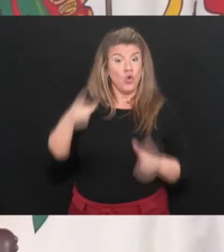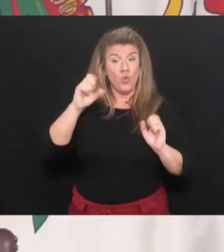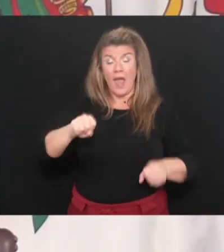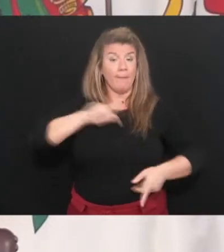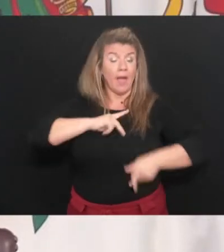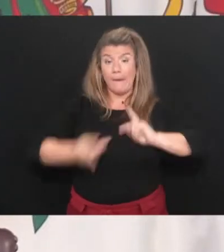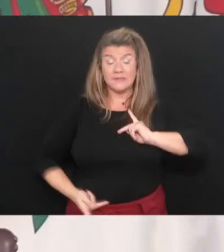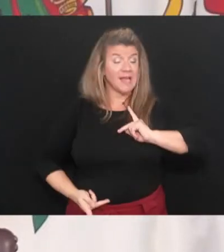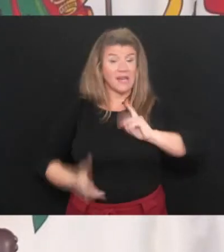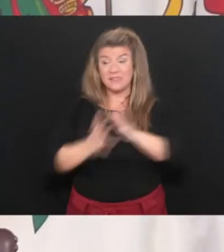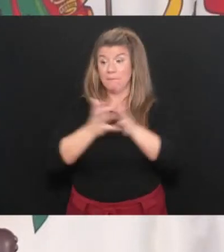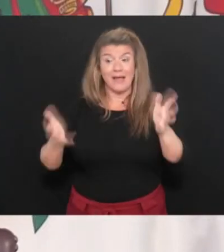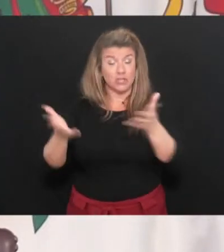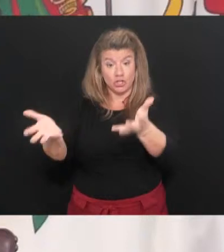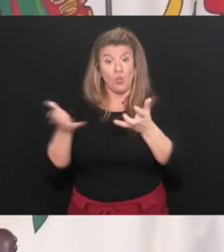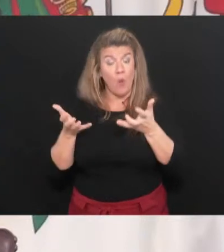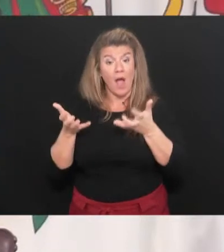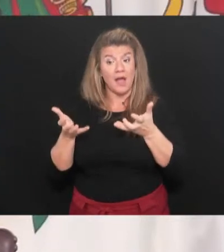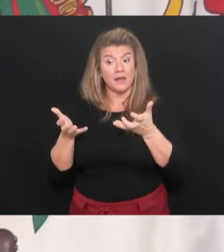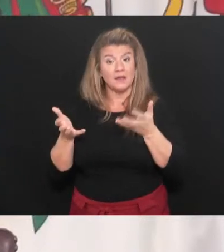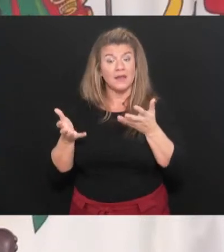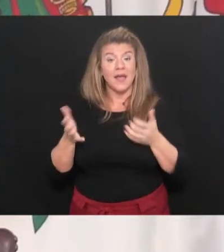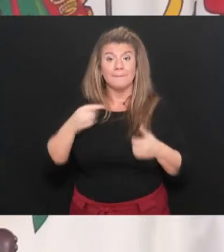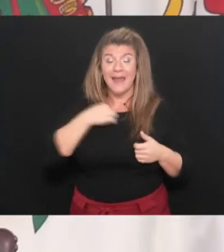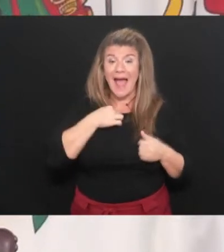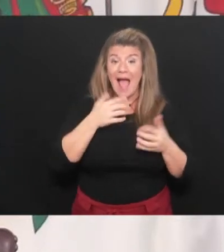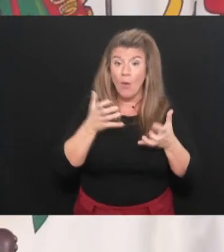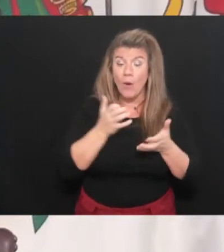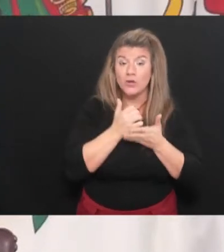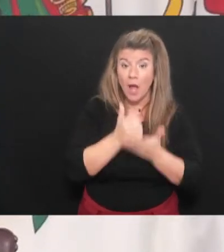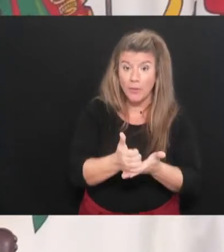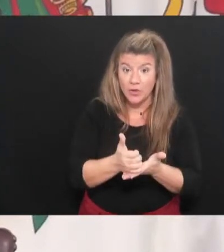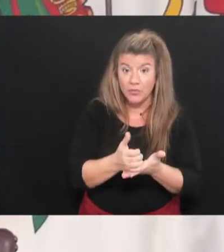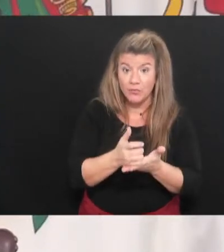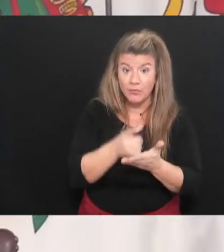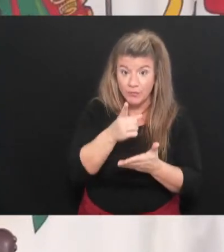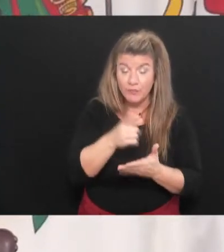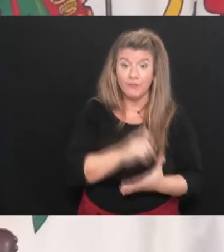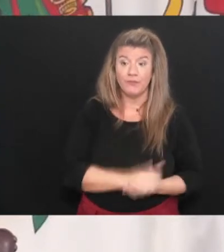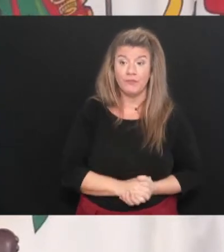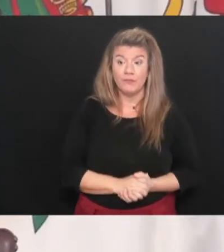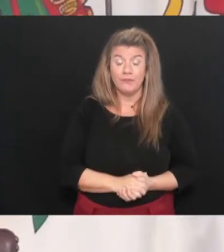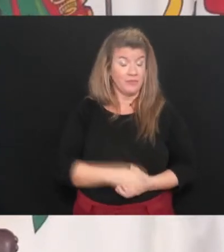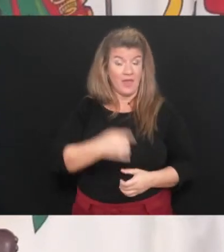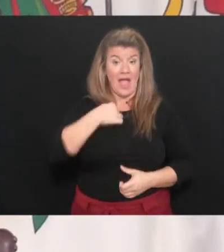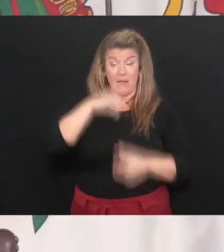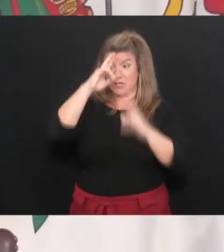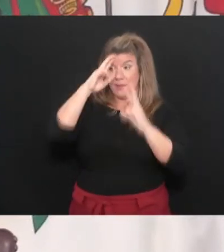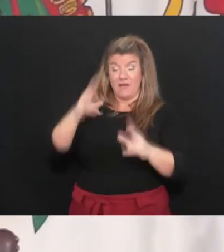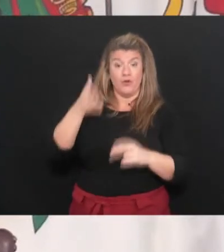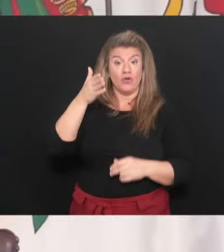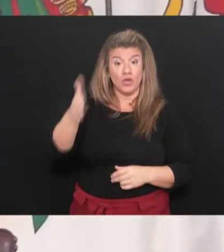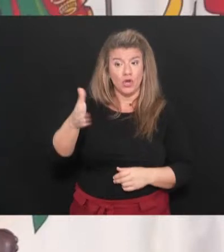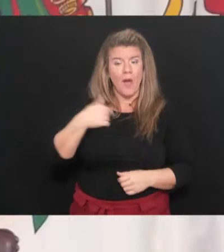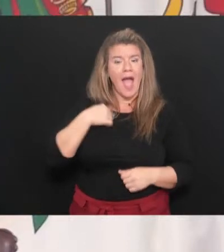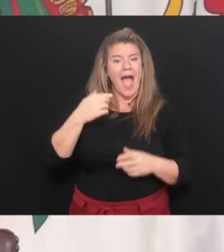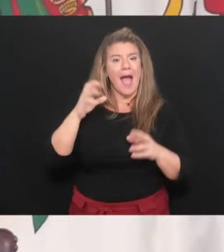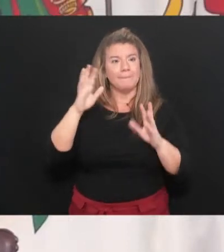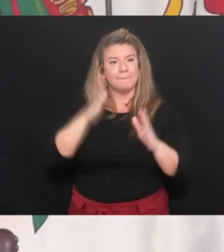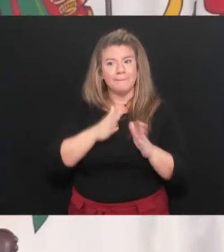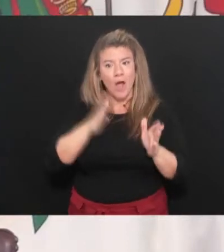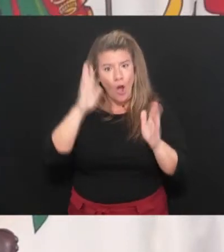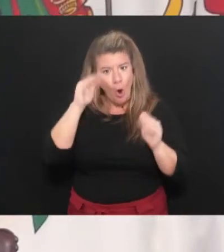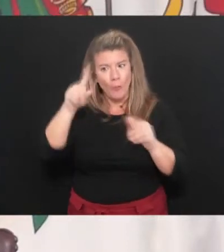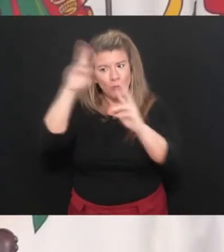if you want to get upset and everything. I am trying to help you. I am being very respectful of you, and I expect you to be respectful of